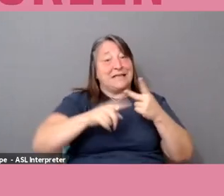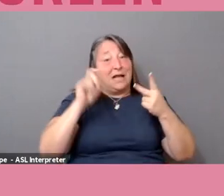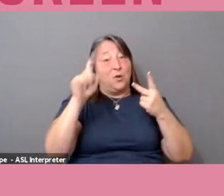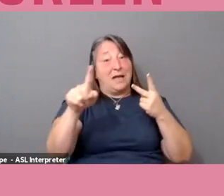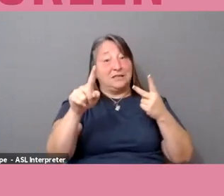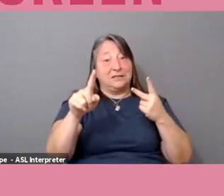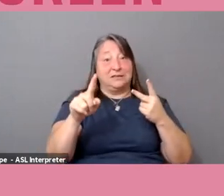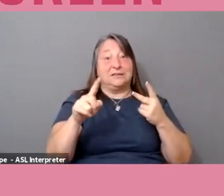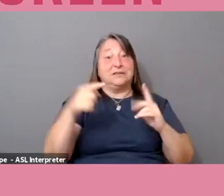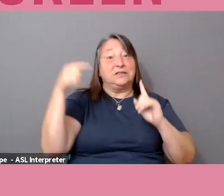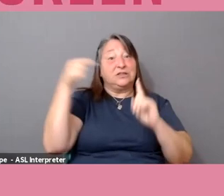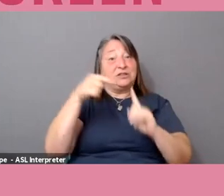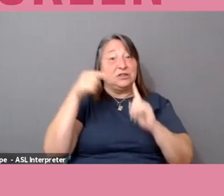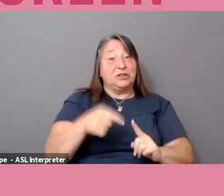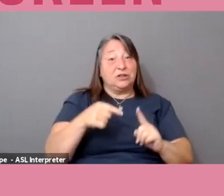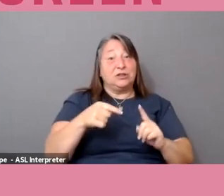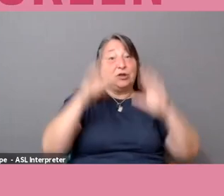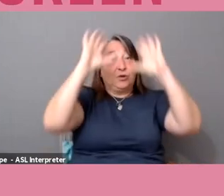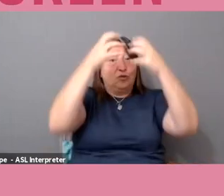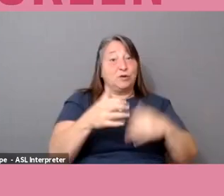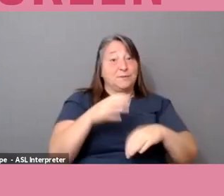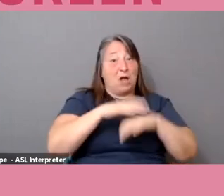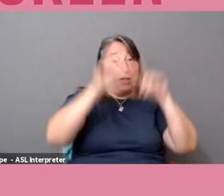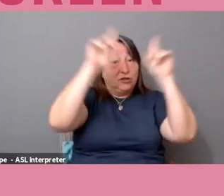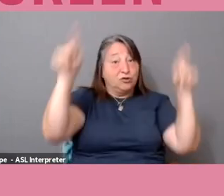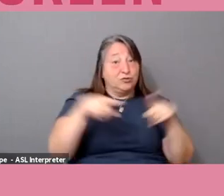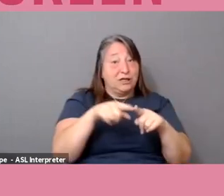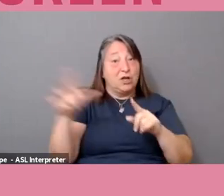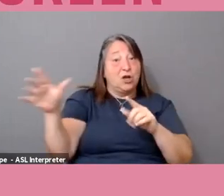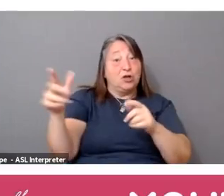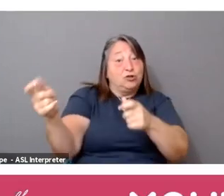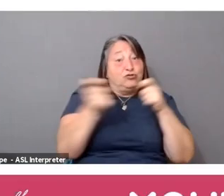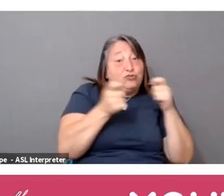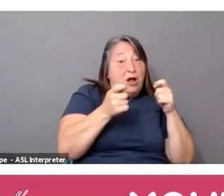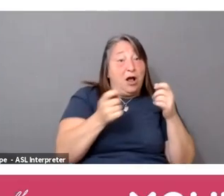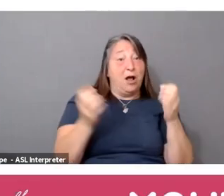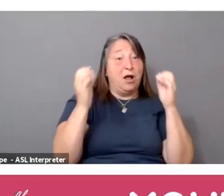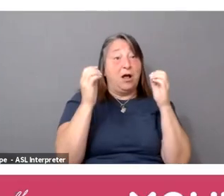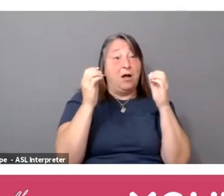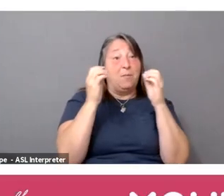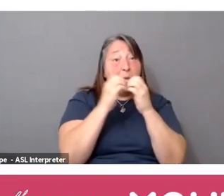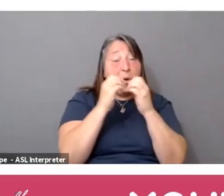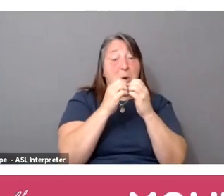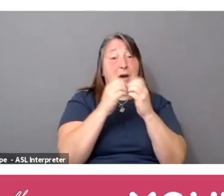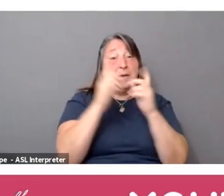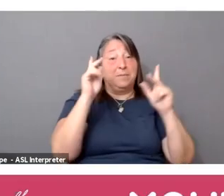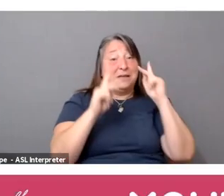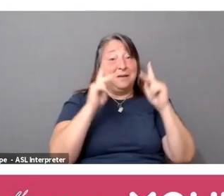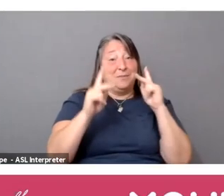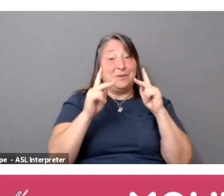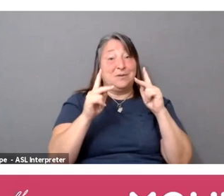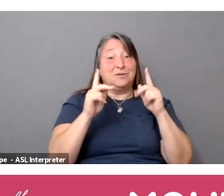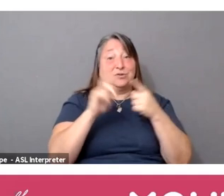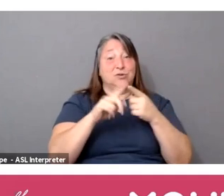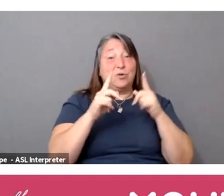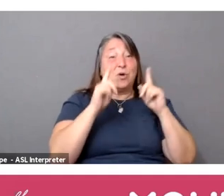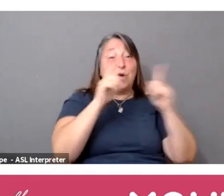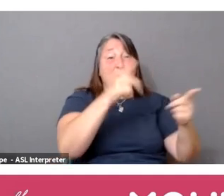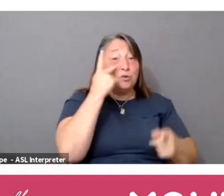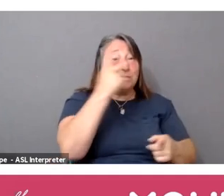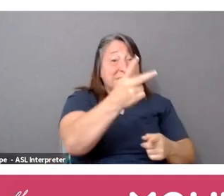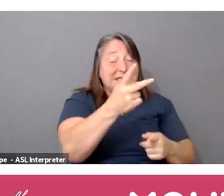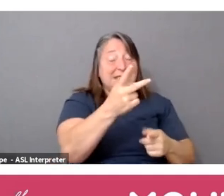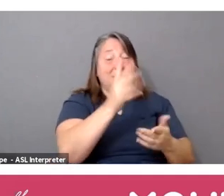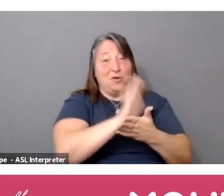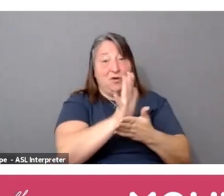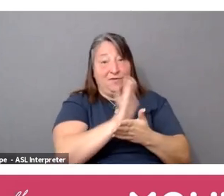of certain groups on screen draw larger numbers in the audience? We looked specifically in terms of